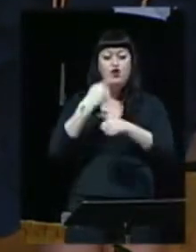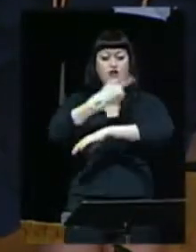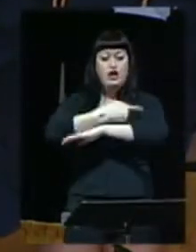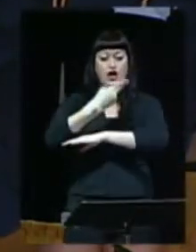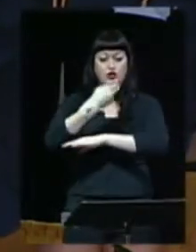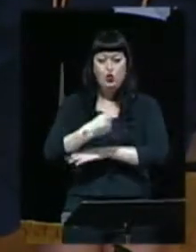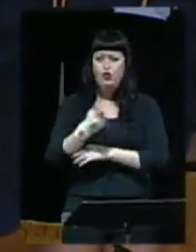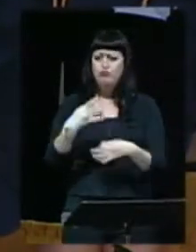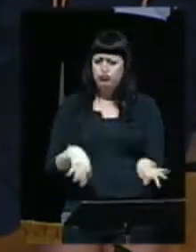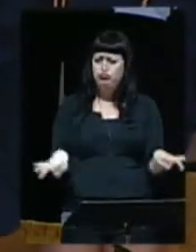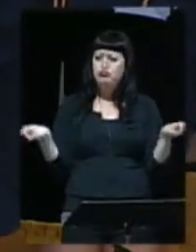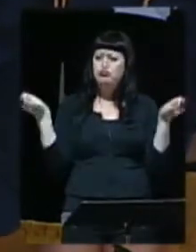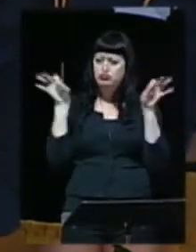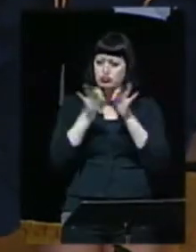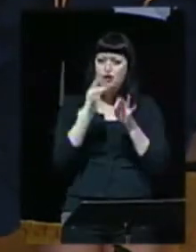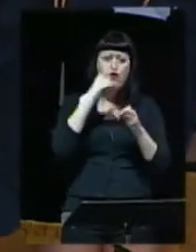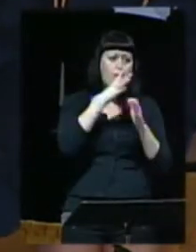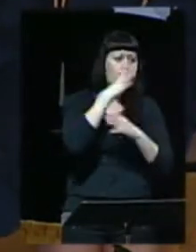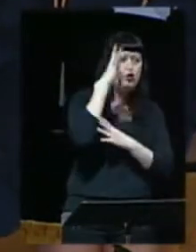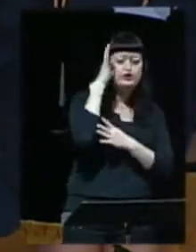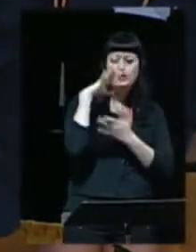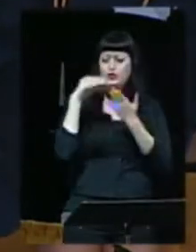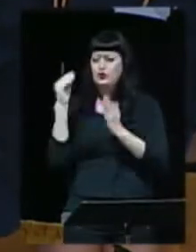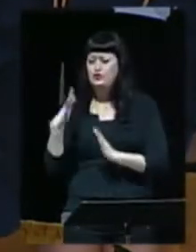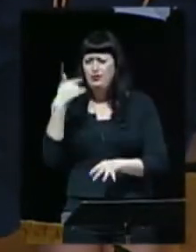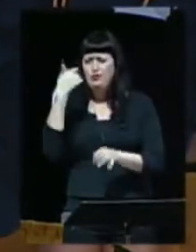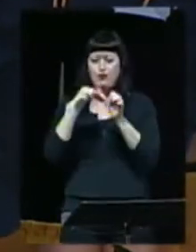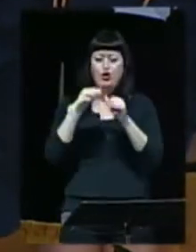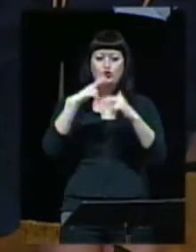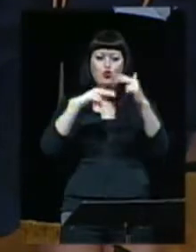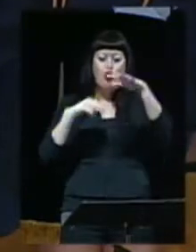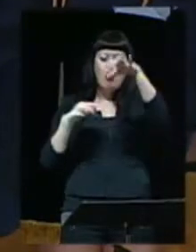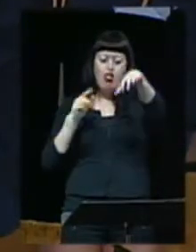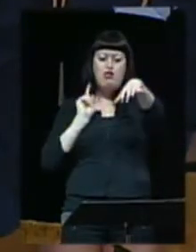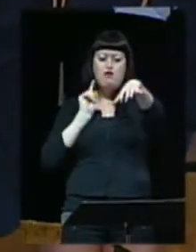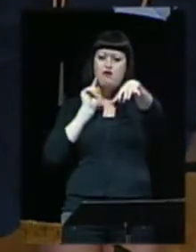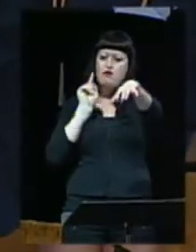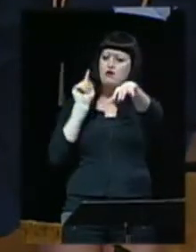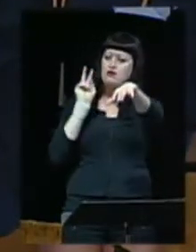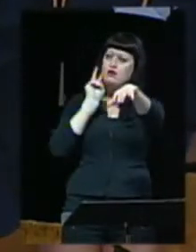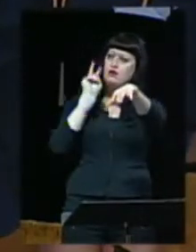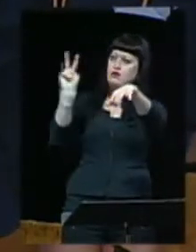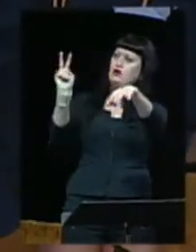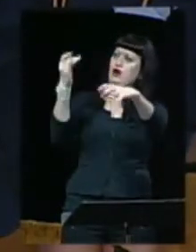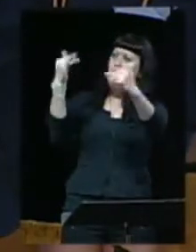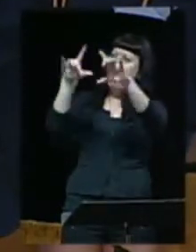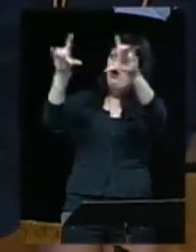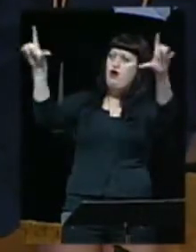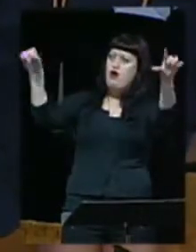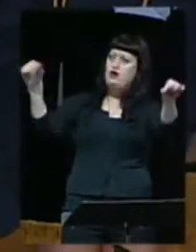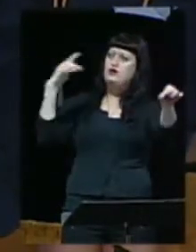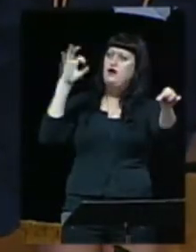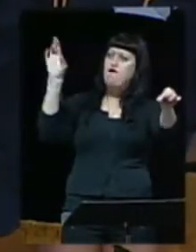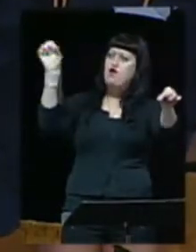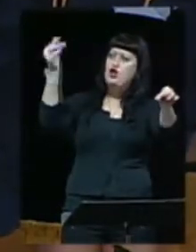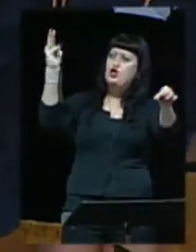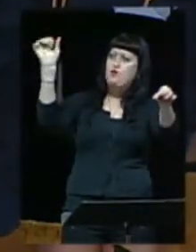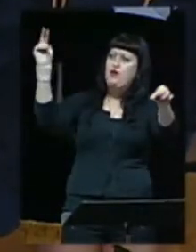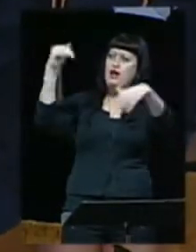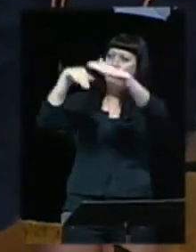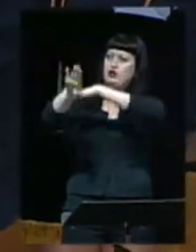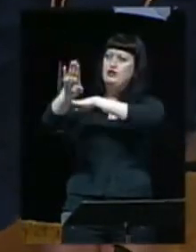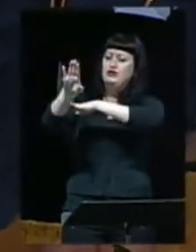alike. I remember walking up to the school and seeing the giant yellow banner that read, "Freshman Entrance."